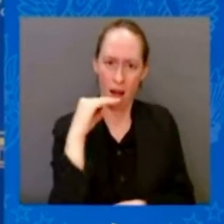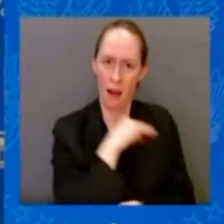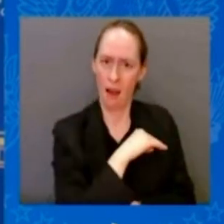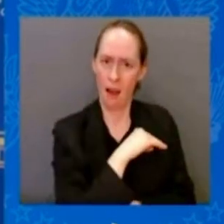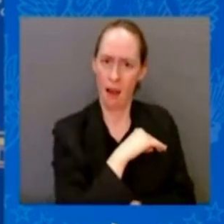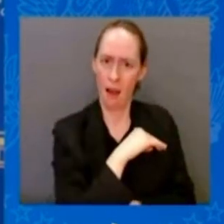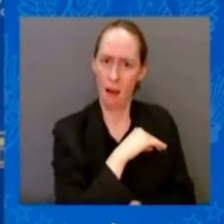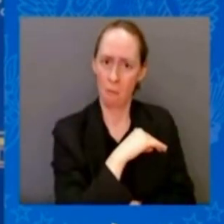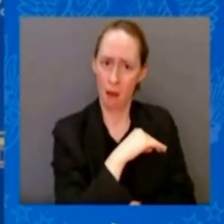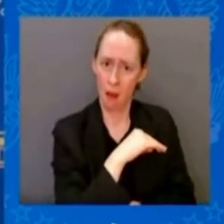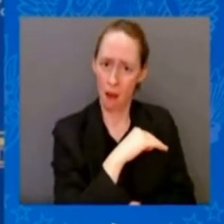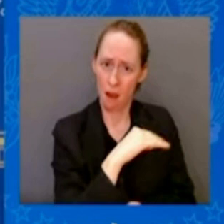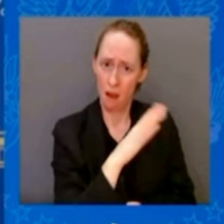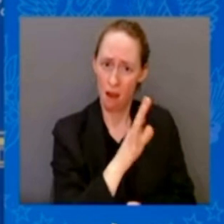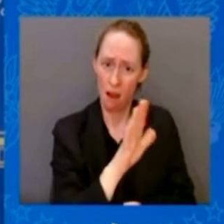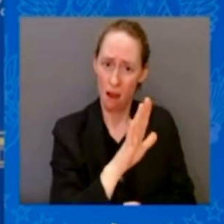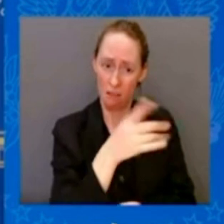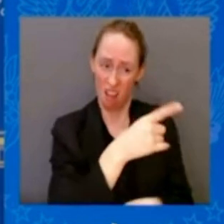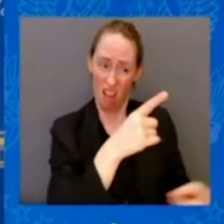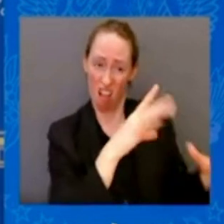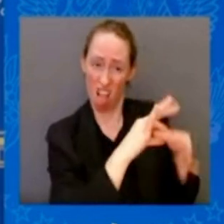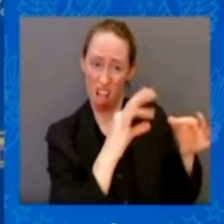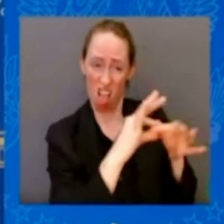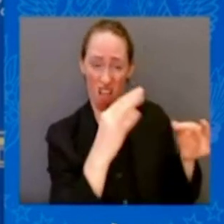But there are about four or five — I don't know how many.